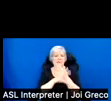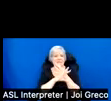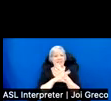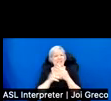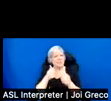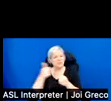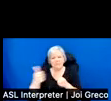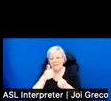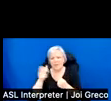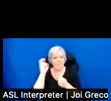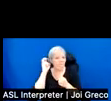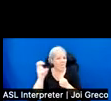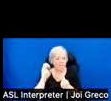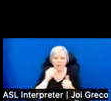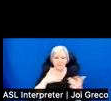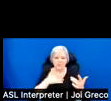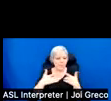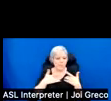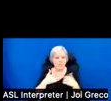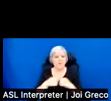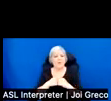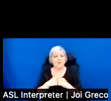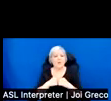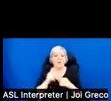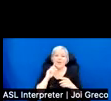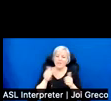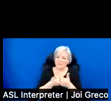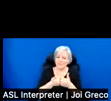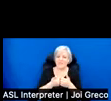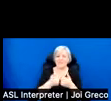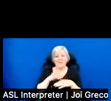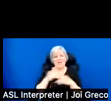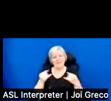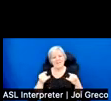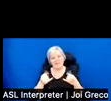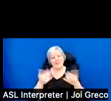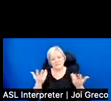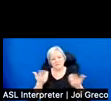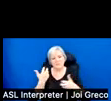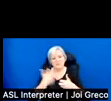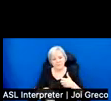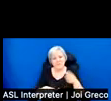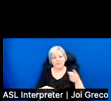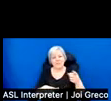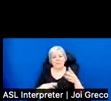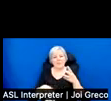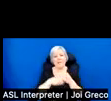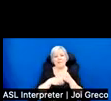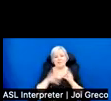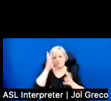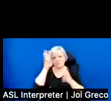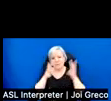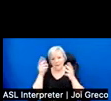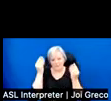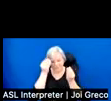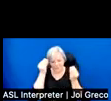requirements for clients or students. Also, the challenges of online learning in a course like this required some extra creative thinking from the students,